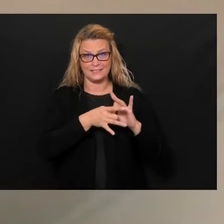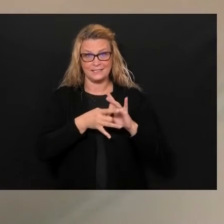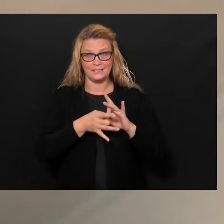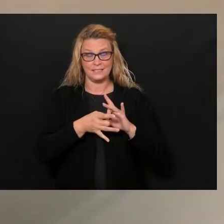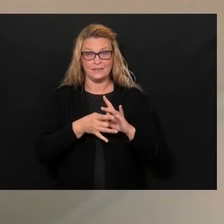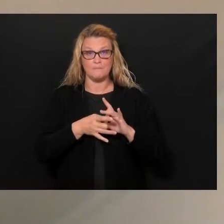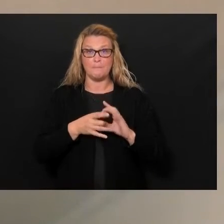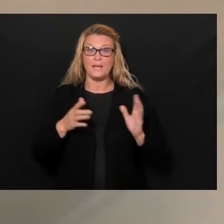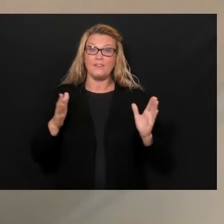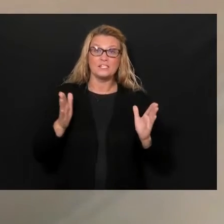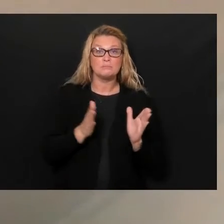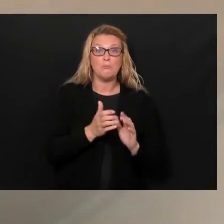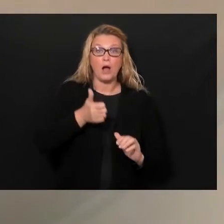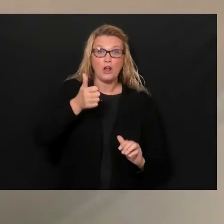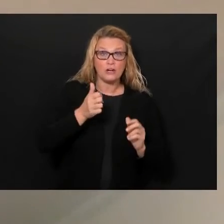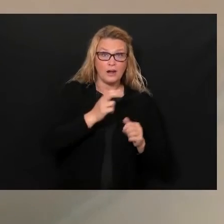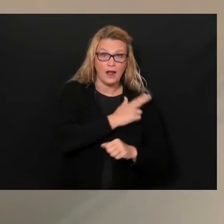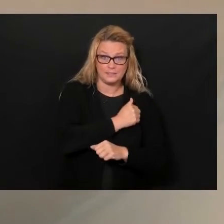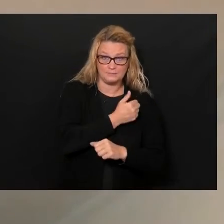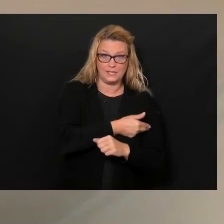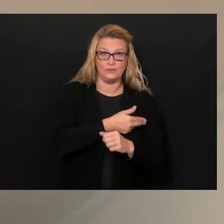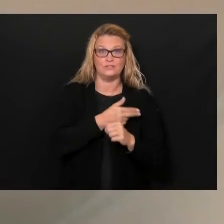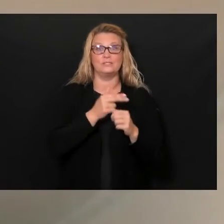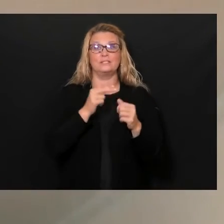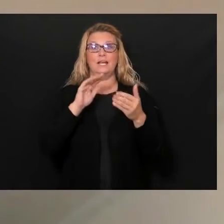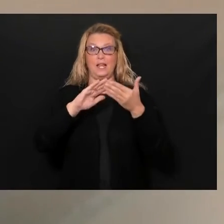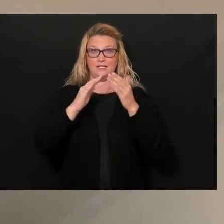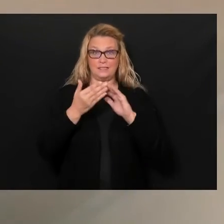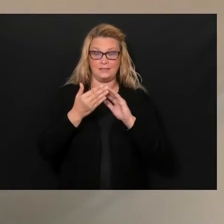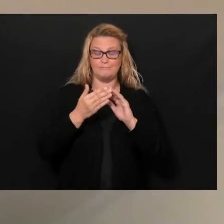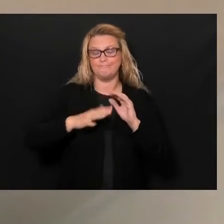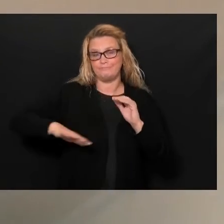hospitals in smaller communities in West Virginia